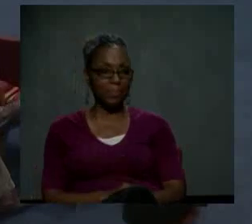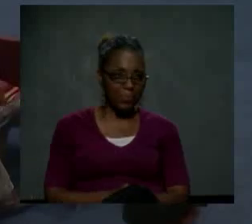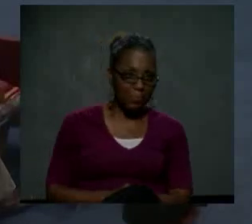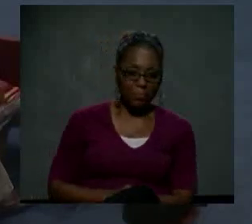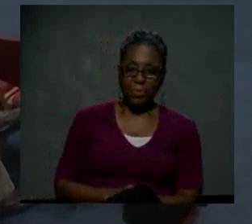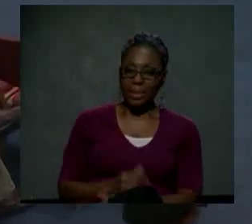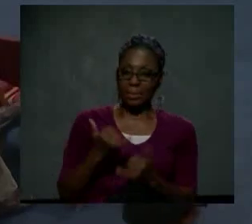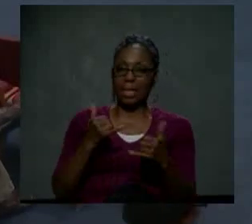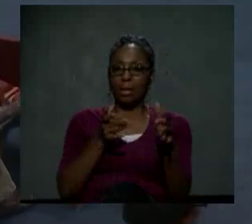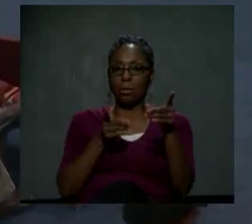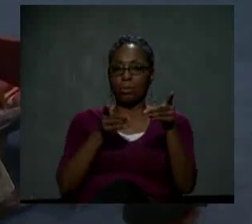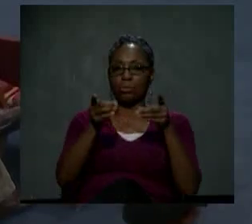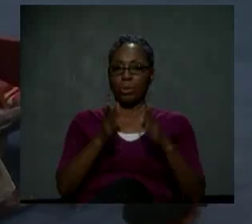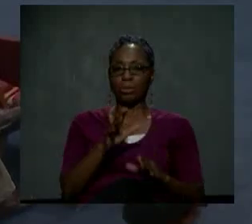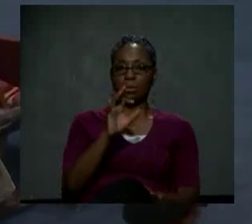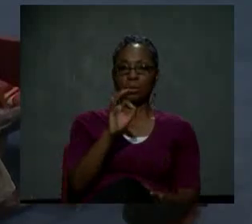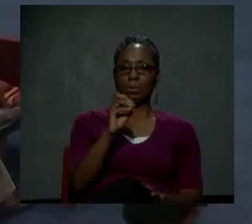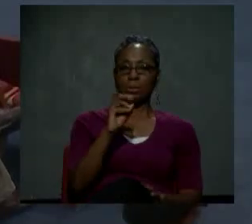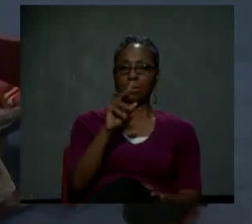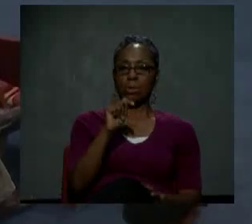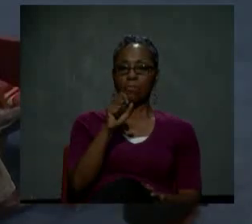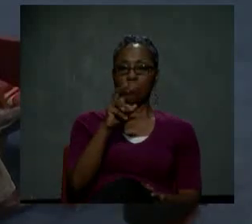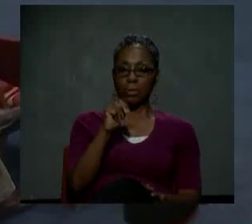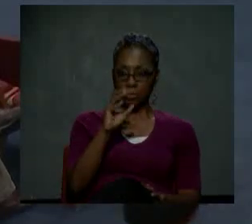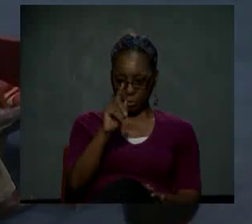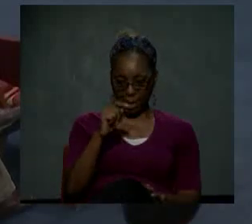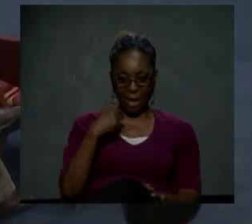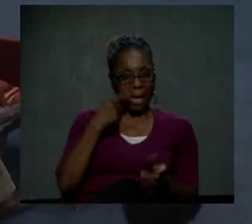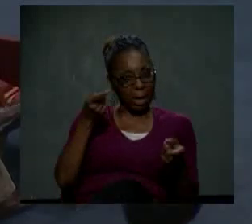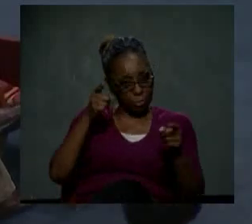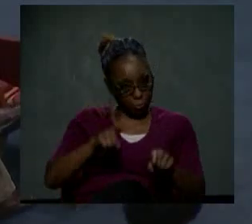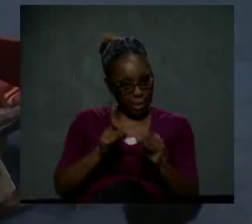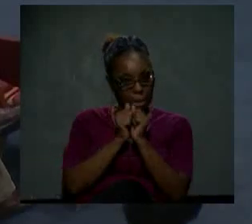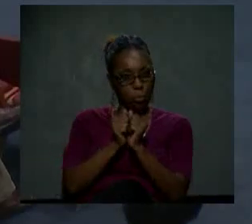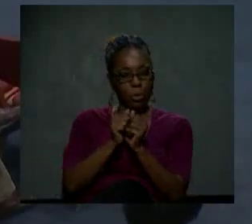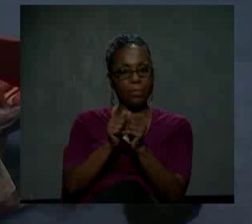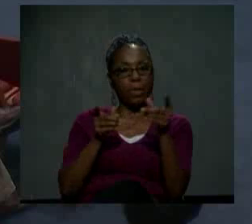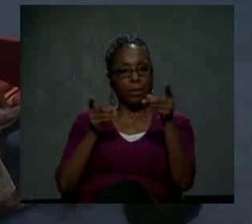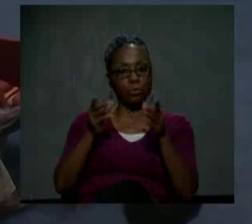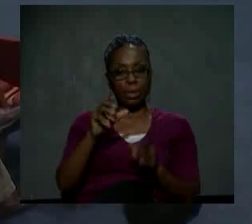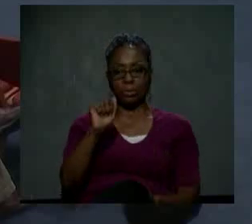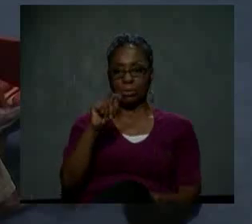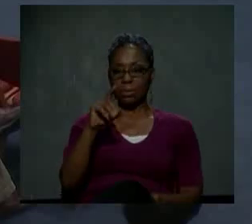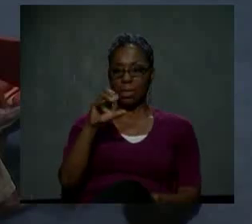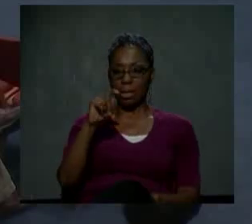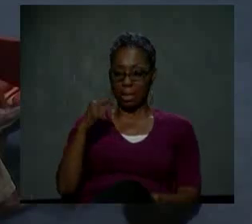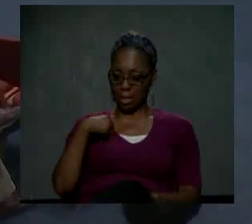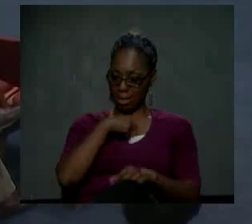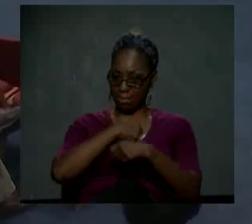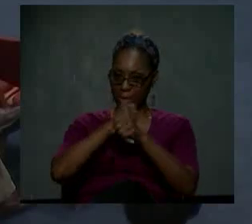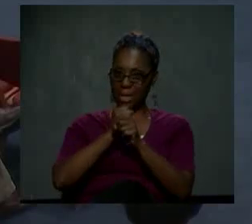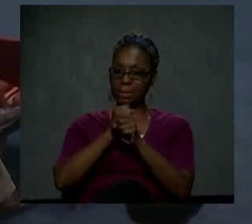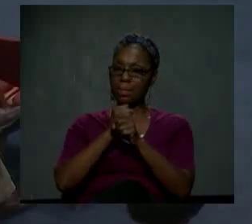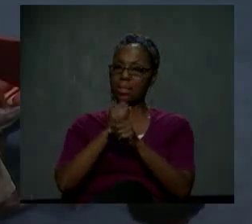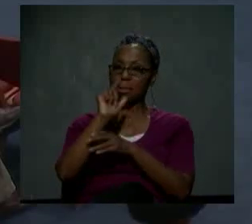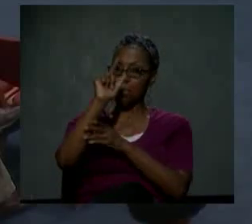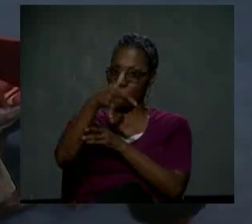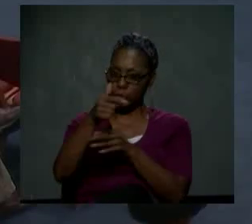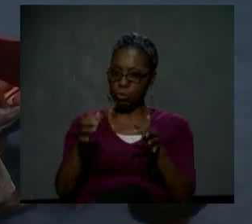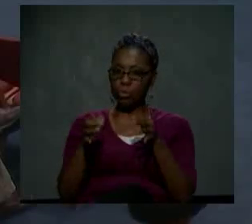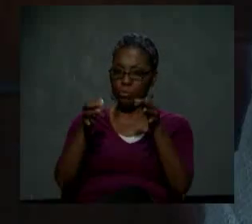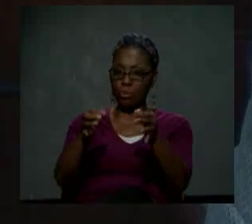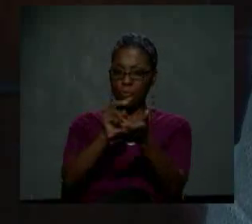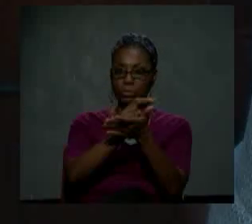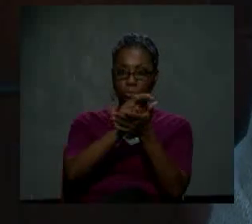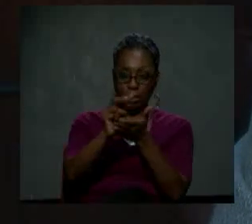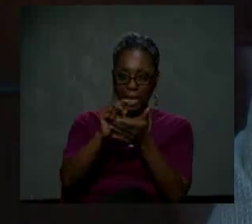Director Fortson? Excuse me, I was just concurring with Director Adcock. I made the motion to defer for 2 weeks. When I made the motion, that